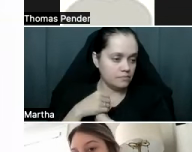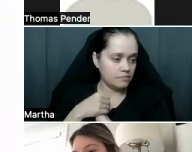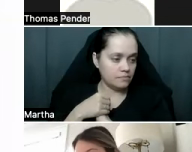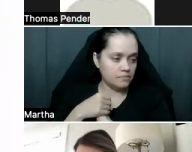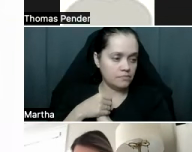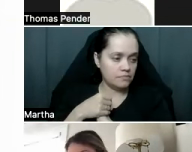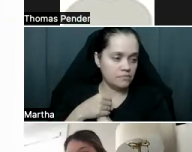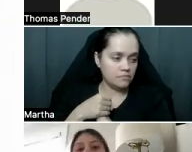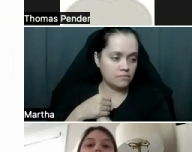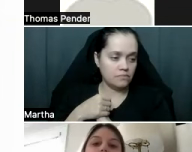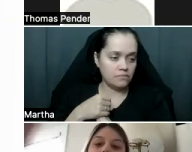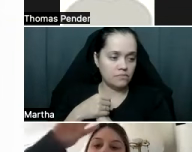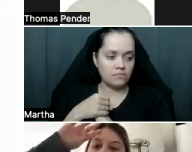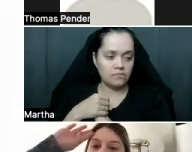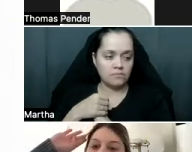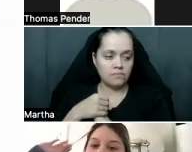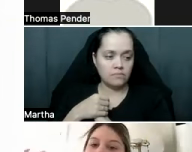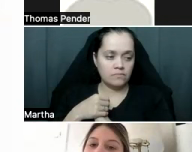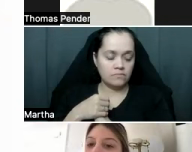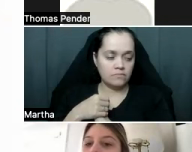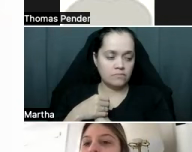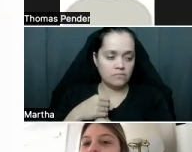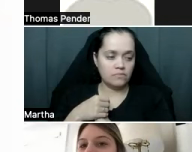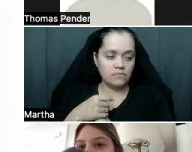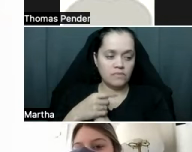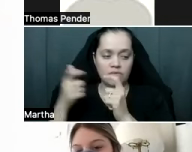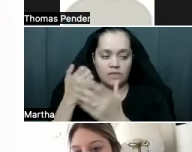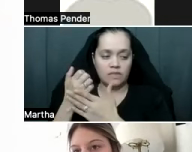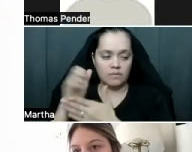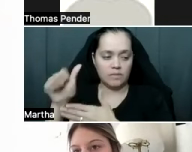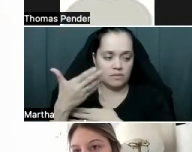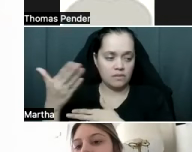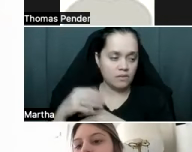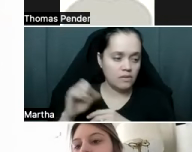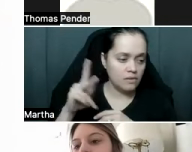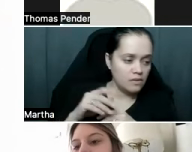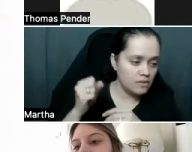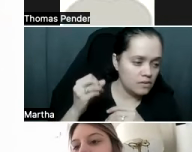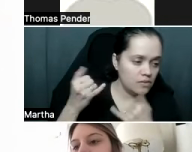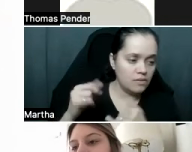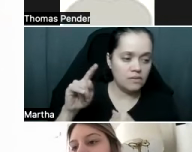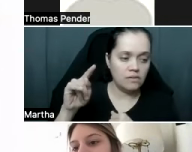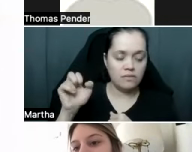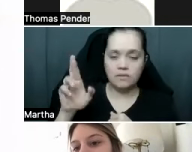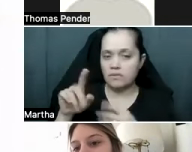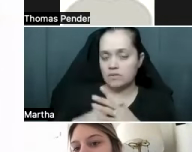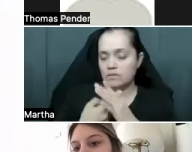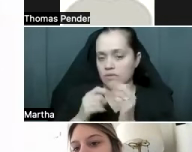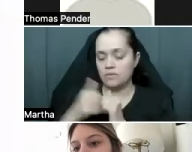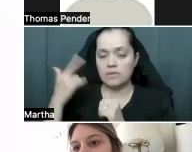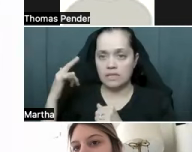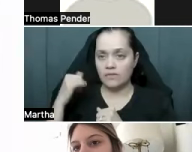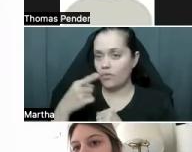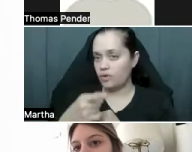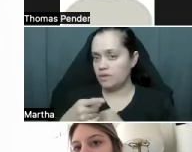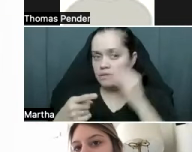that certainly has implications for their economy and other things. All right, so that was Taylor starting us off with